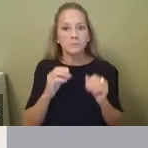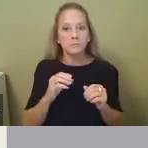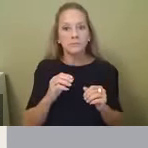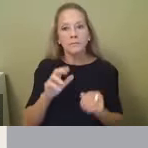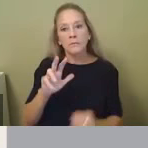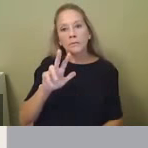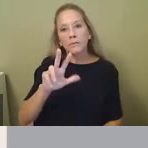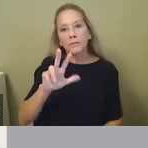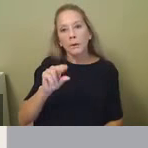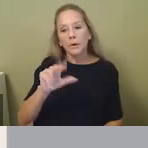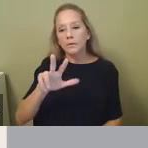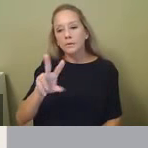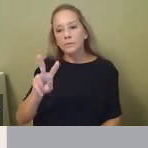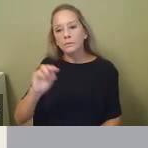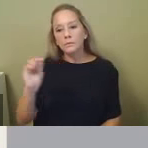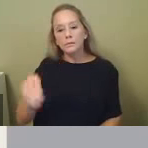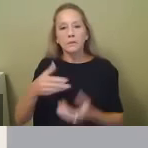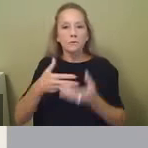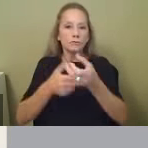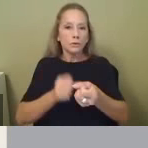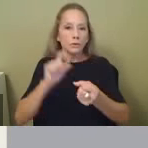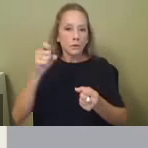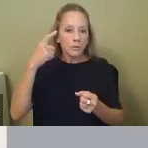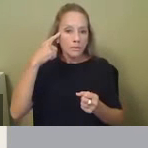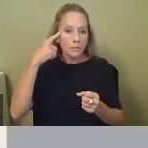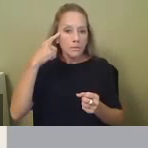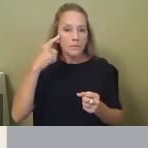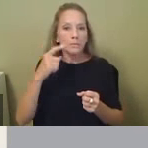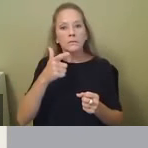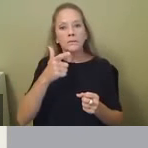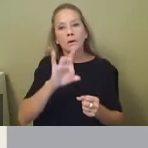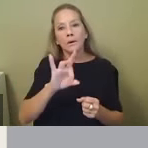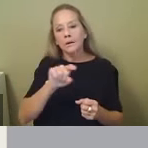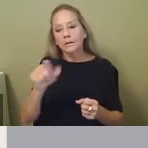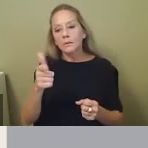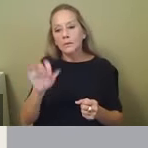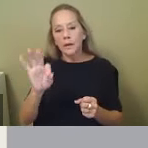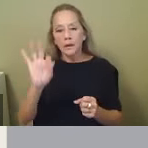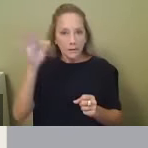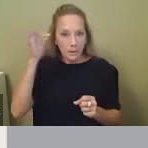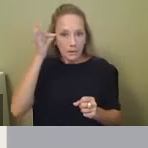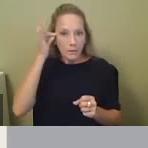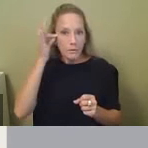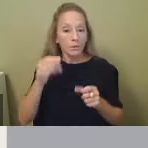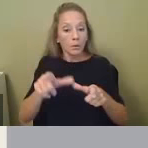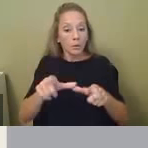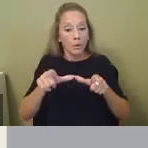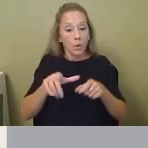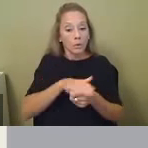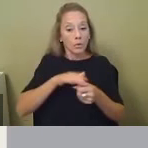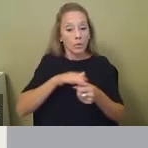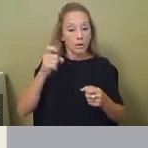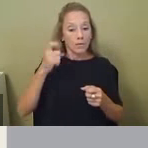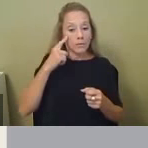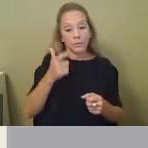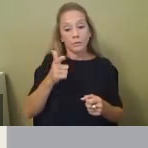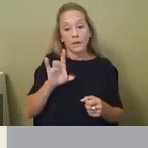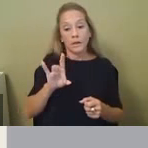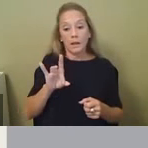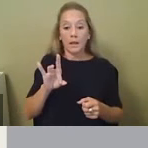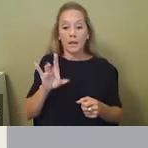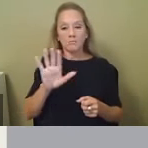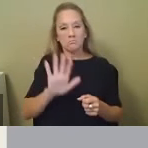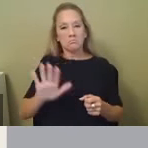state government, 28 to 29 was federal. Local governments were about 28 to 30. So all of those governments hung around